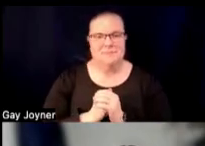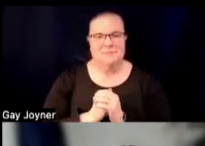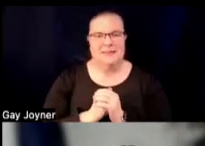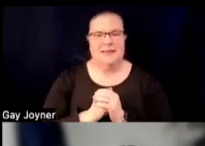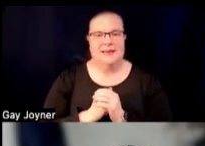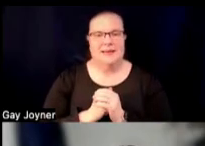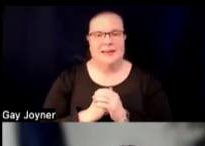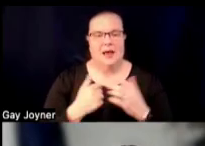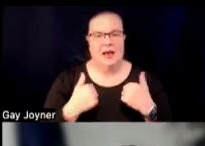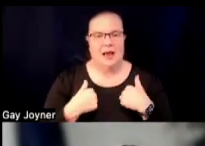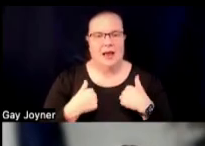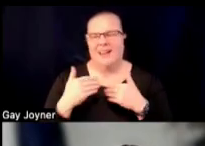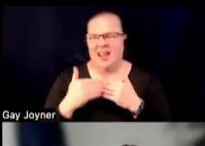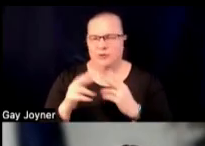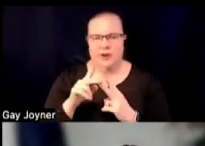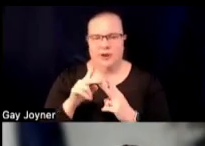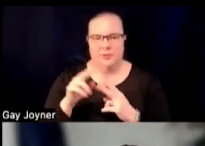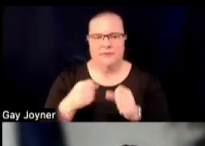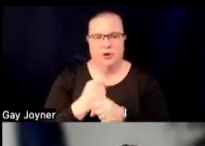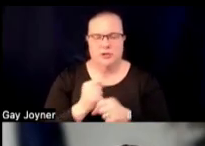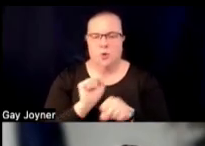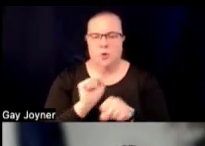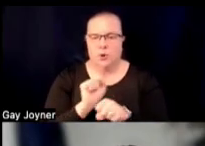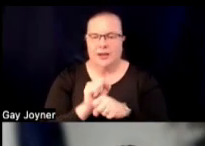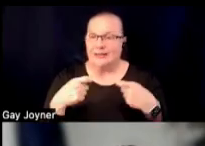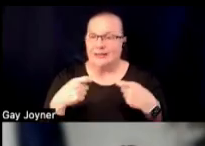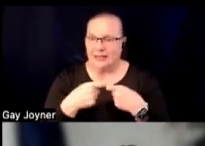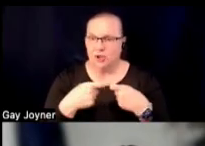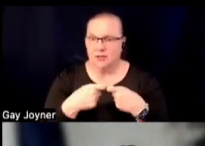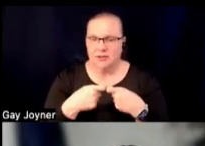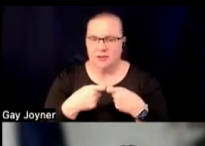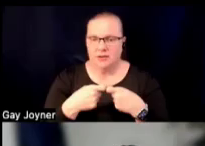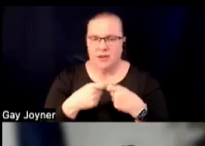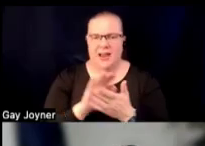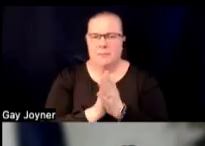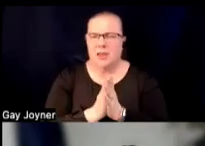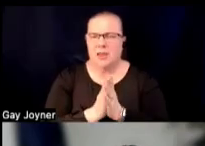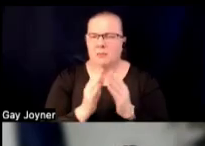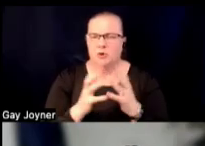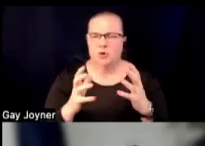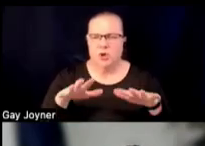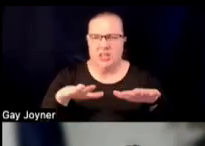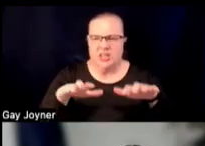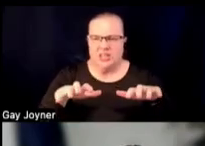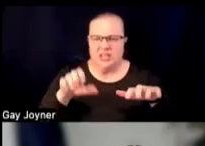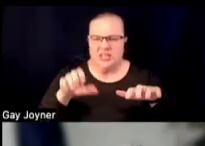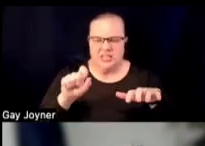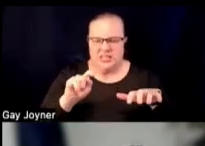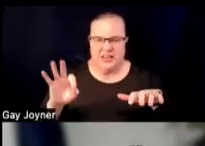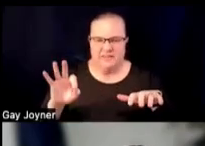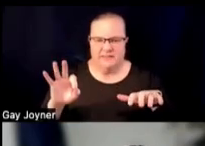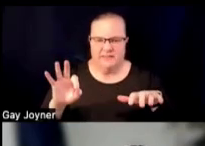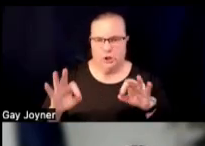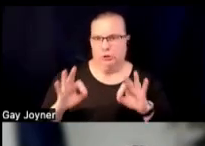I After a couple of years of working digitally, I found myself becoming too stiff, too perfect, because you can always infinitely